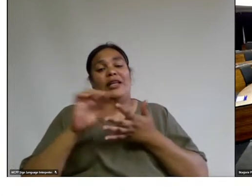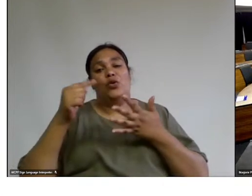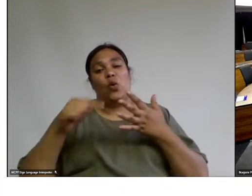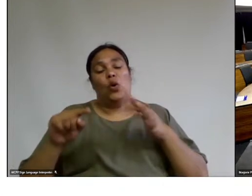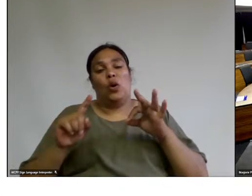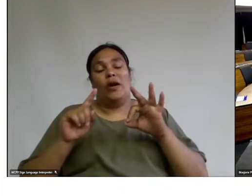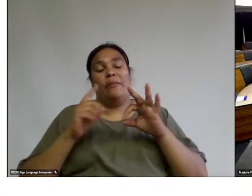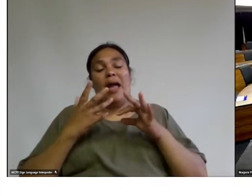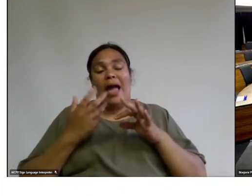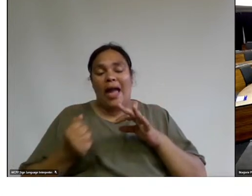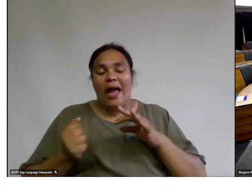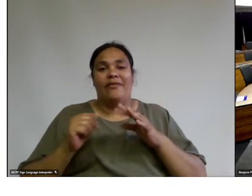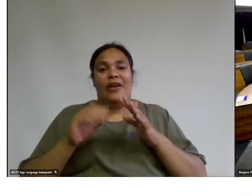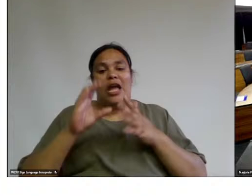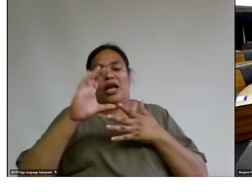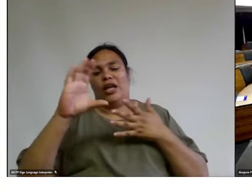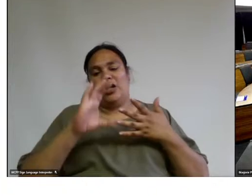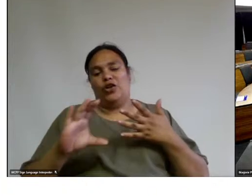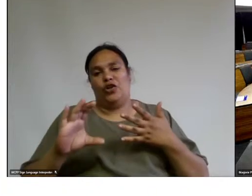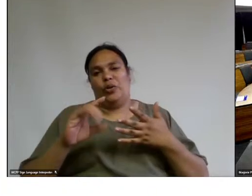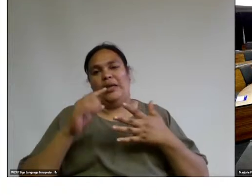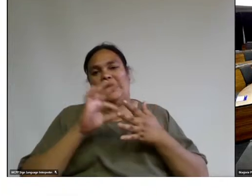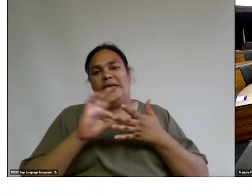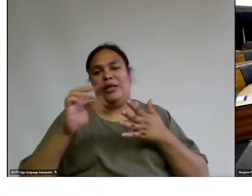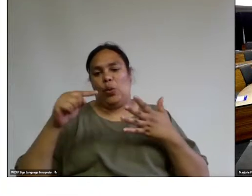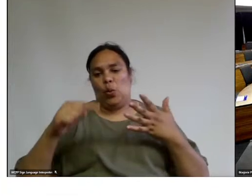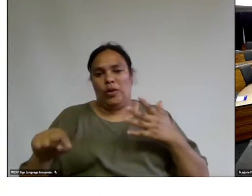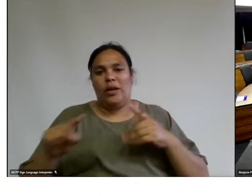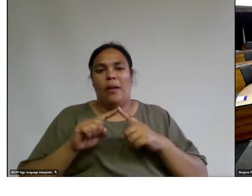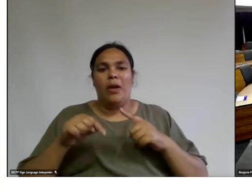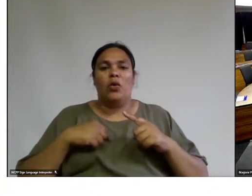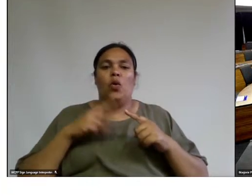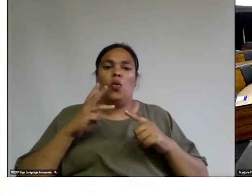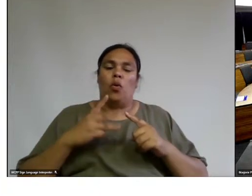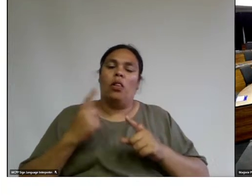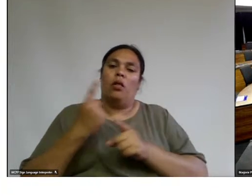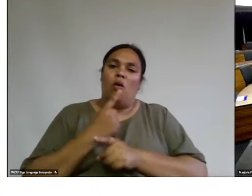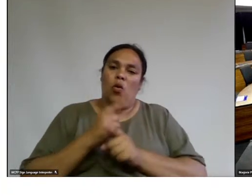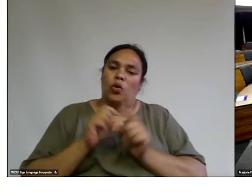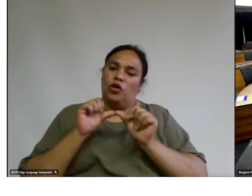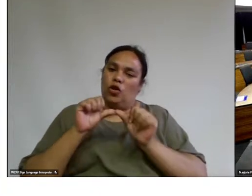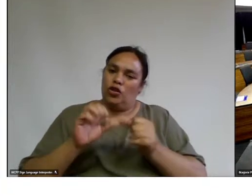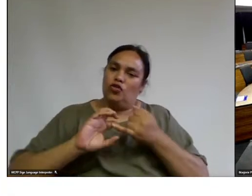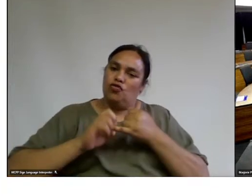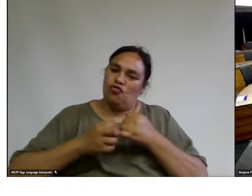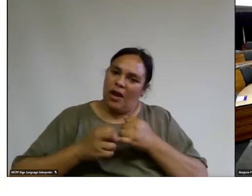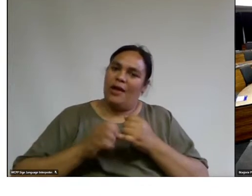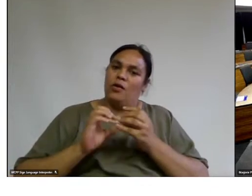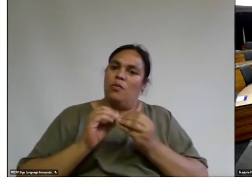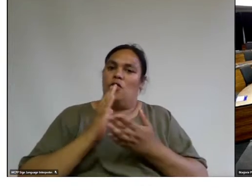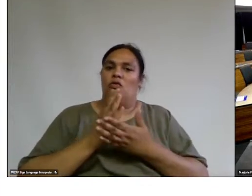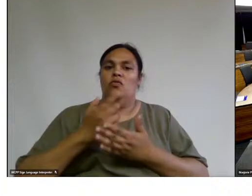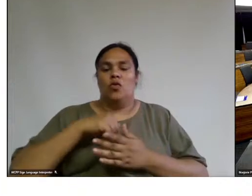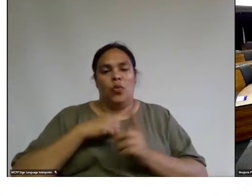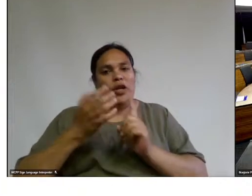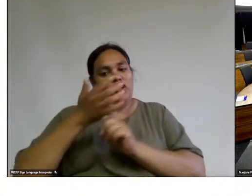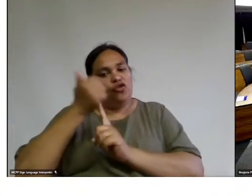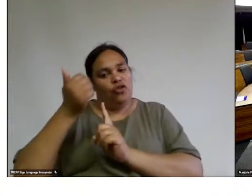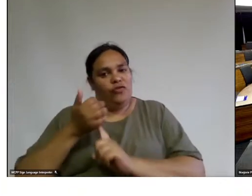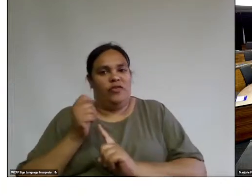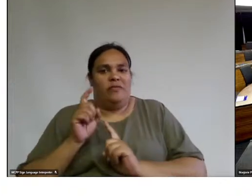qualification, as a category of audits. And we will certainly always continue to try and ensure that we achieve